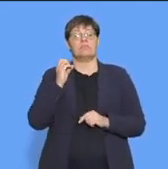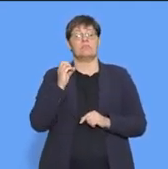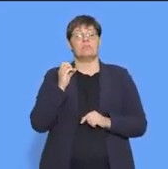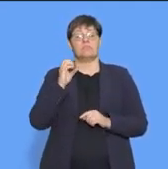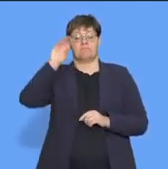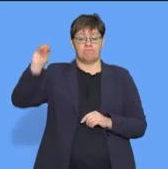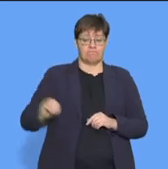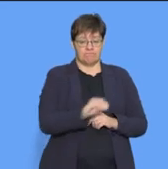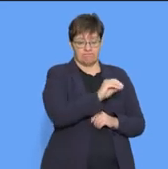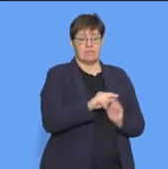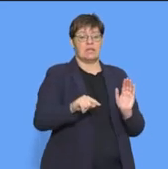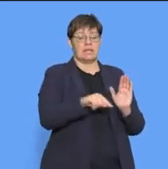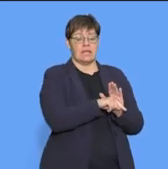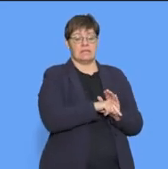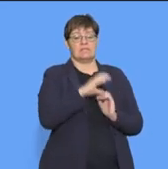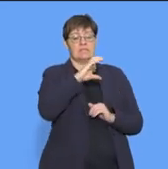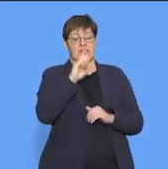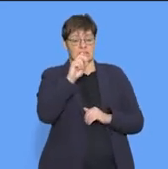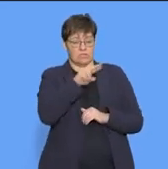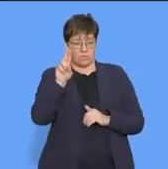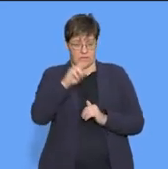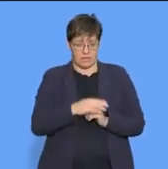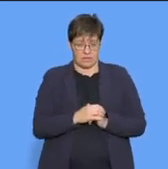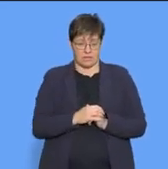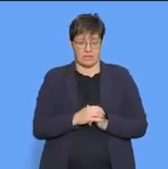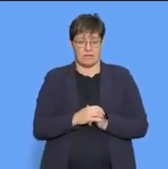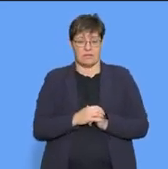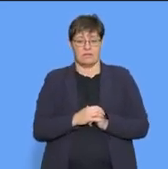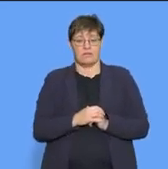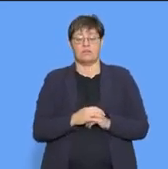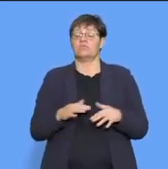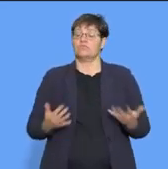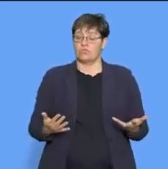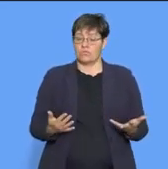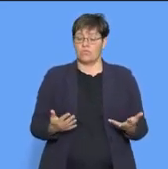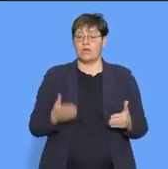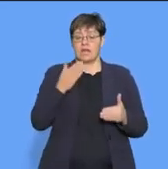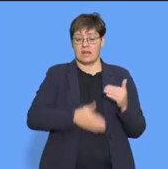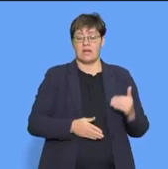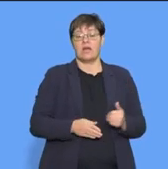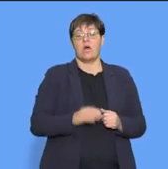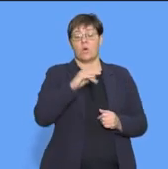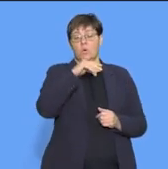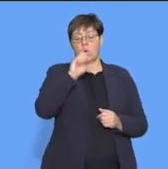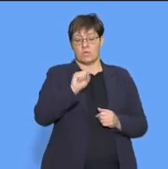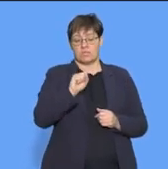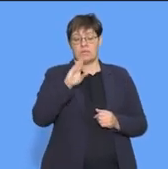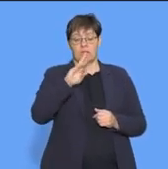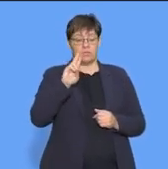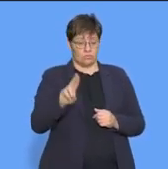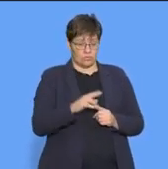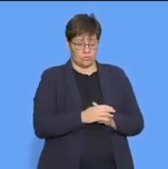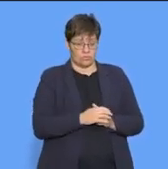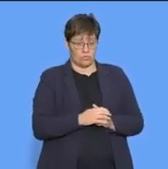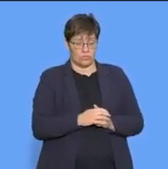to take the CD onto this side, so it'll become negative CD squared, and So we'll end up with cos of B2